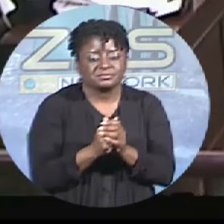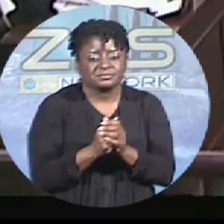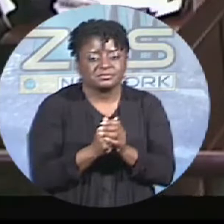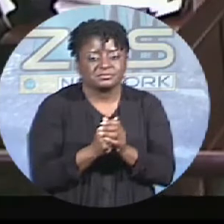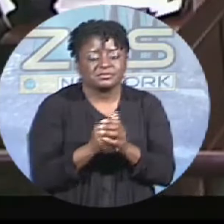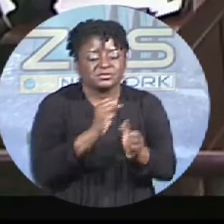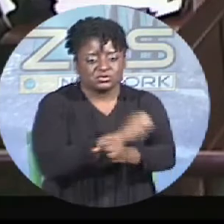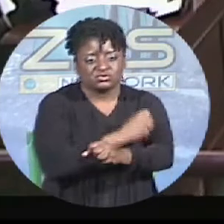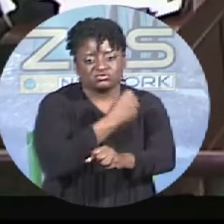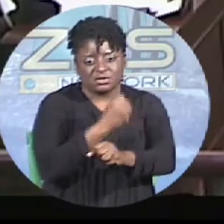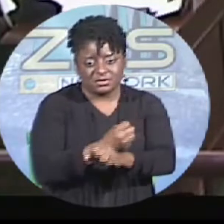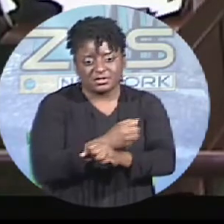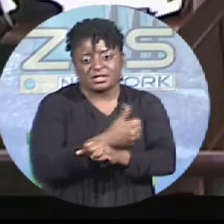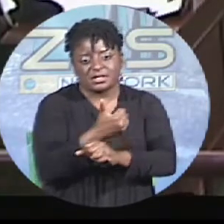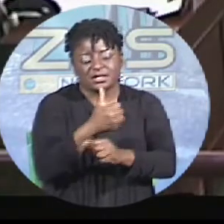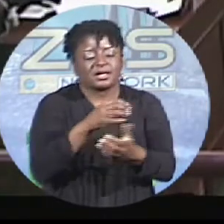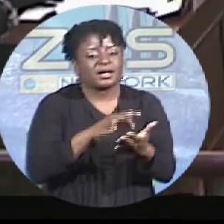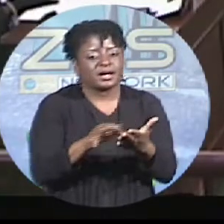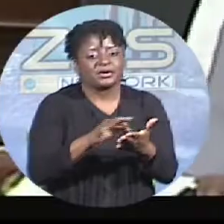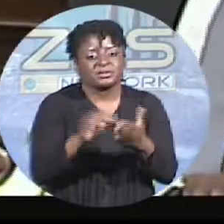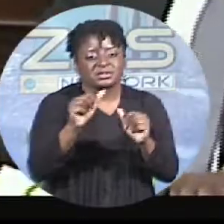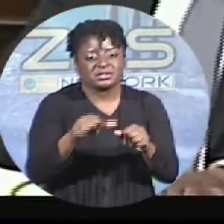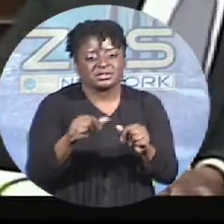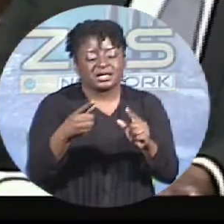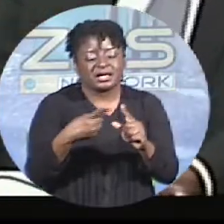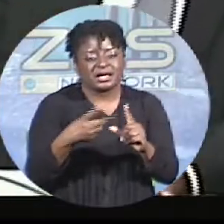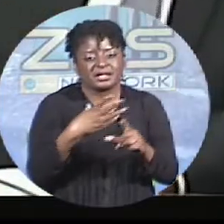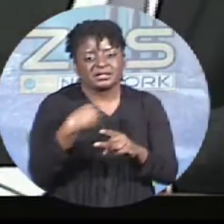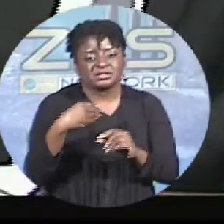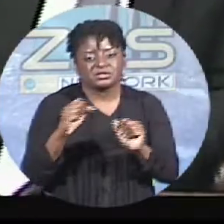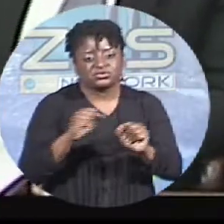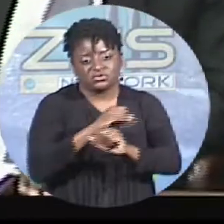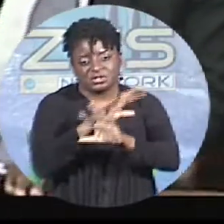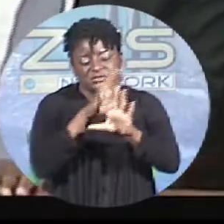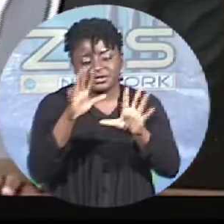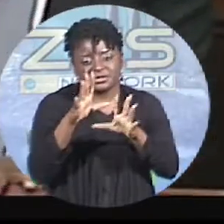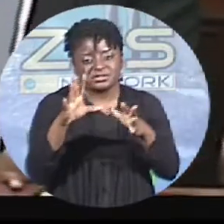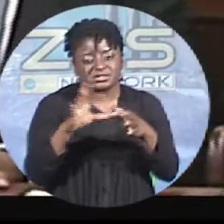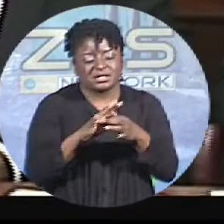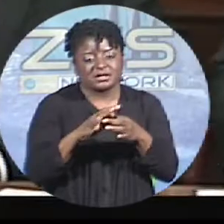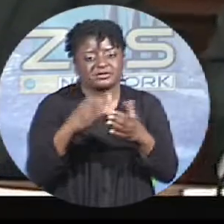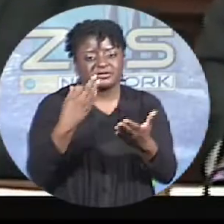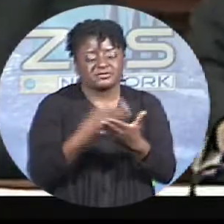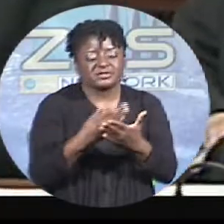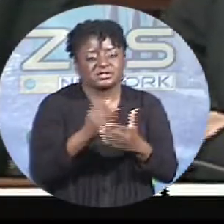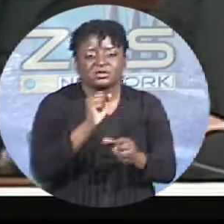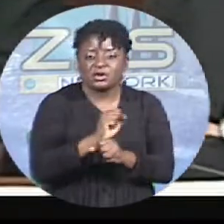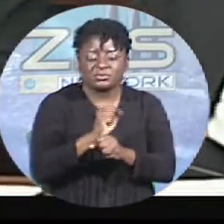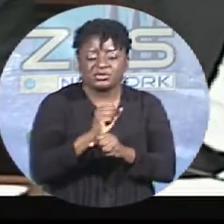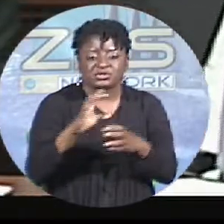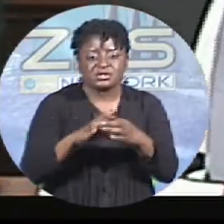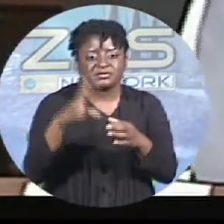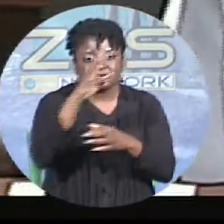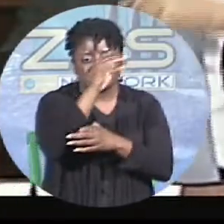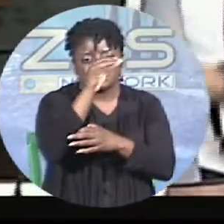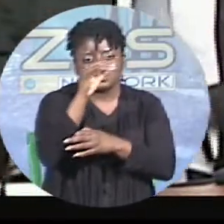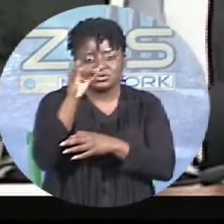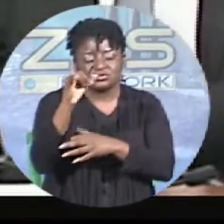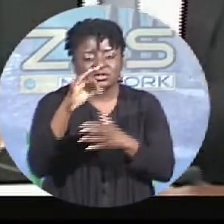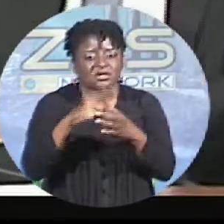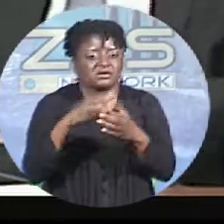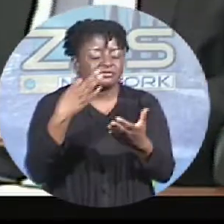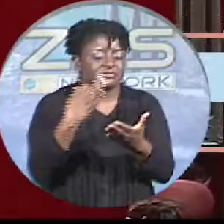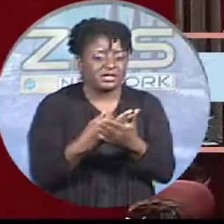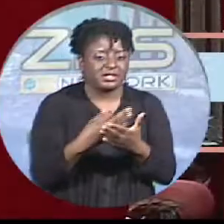Strengthening accountability and transparency of the fiscal operations at the Ministry of Finance is just one of the items on the new government's agenda to enhance the